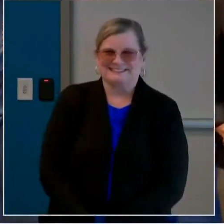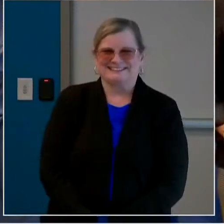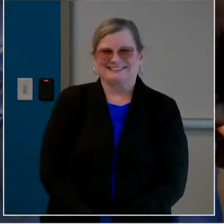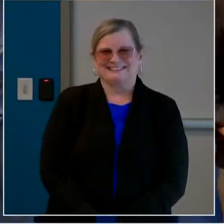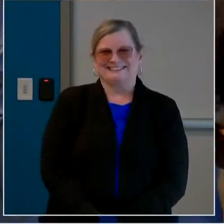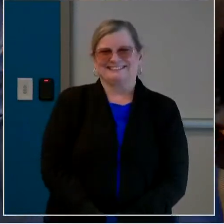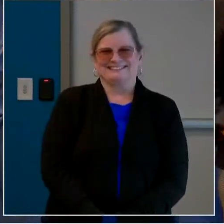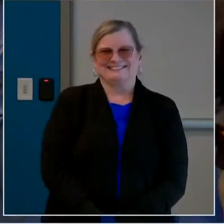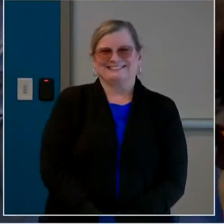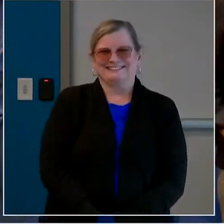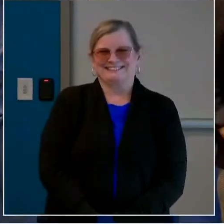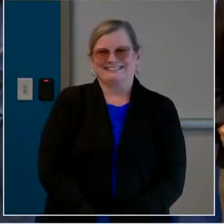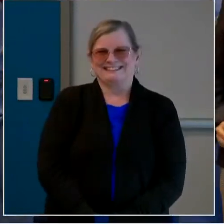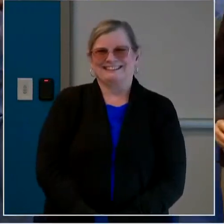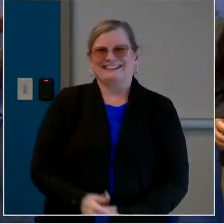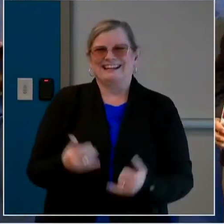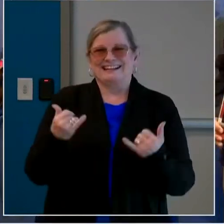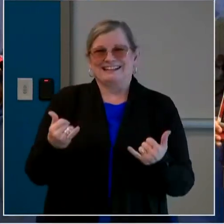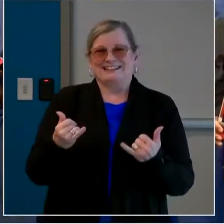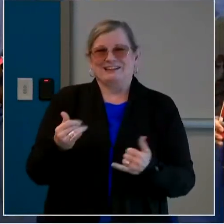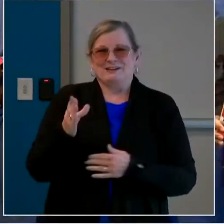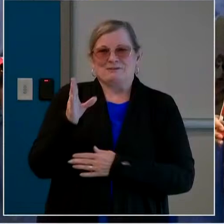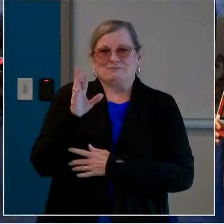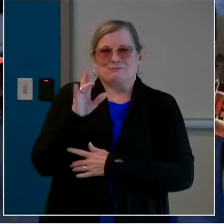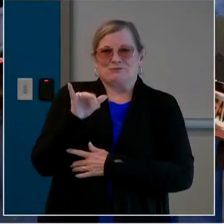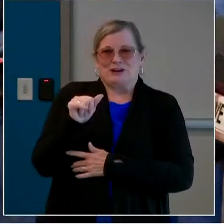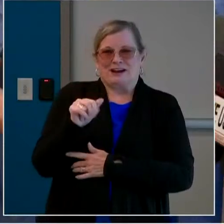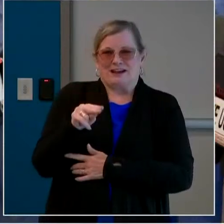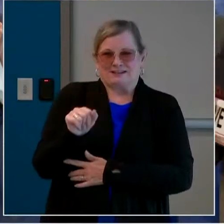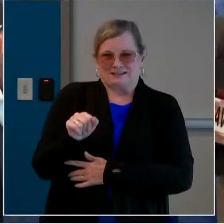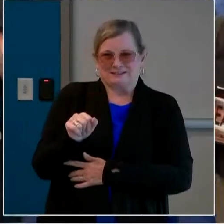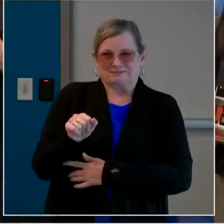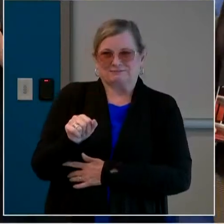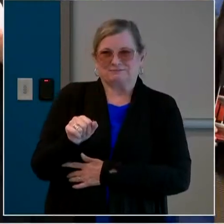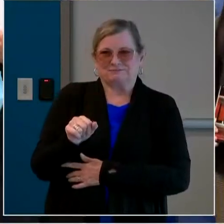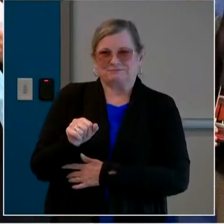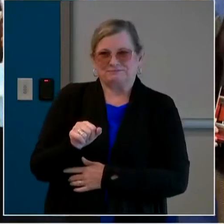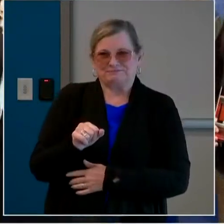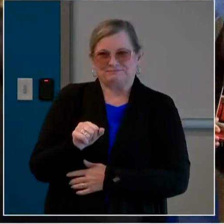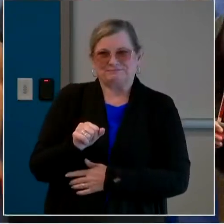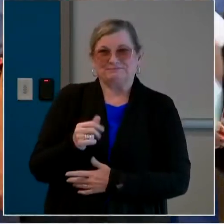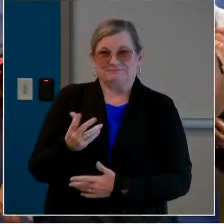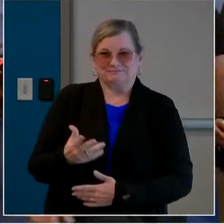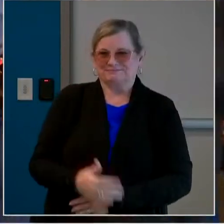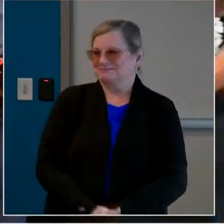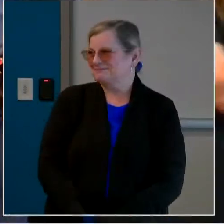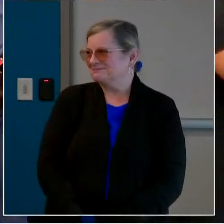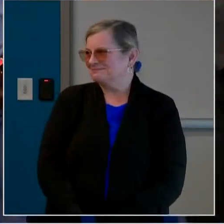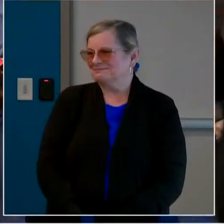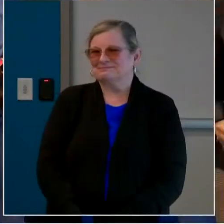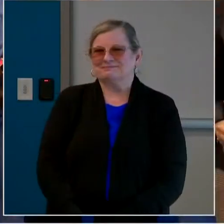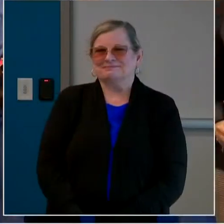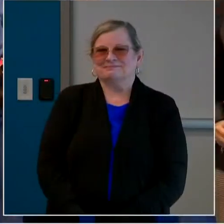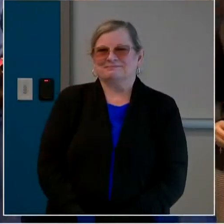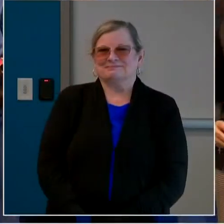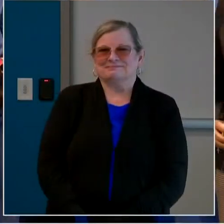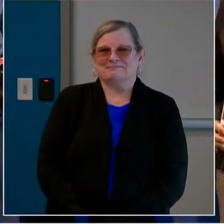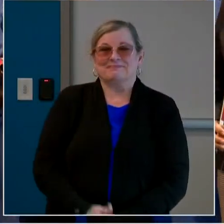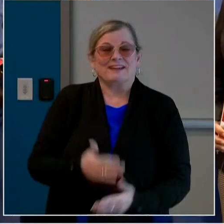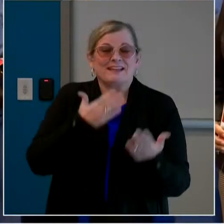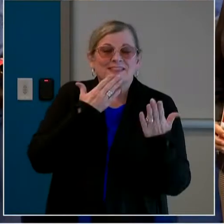Next, we're going to hear from Brianna Nadeau. Oh, I'm so sorry. Thank you so